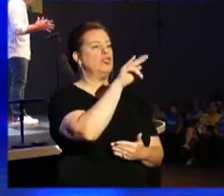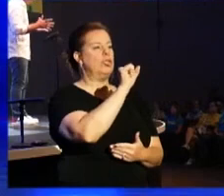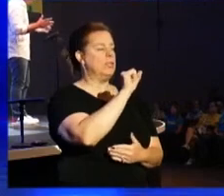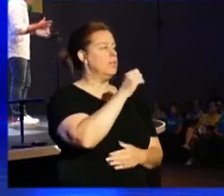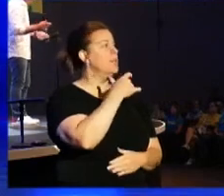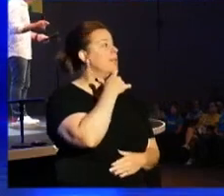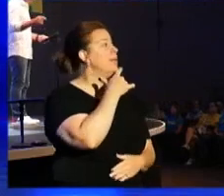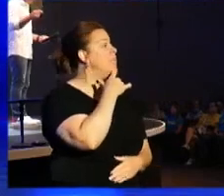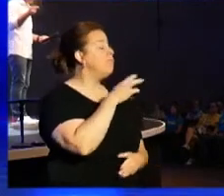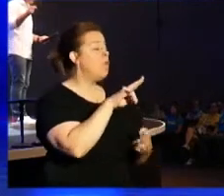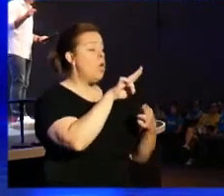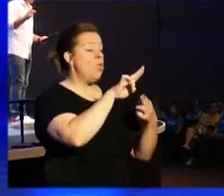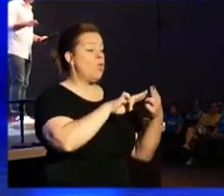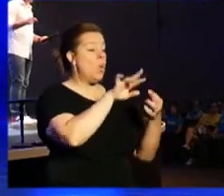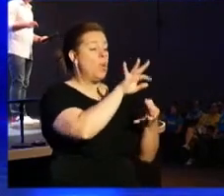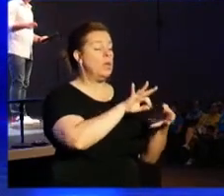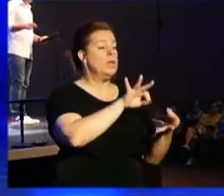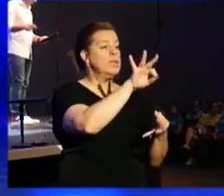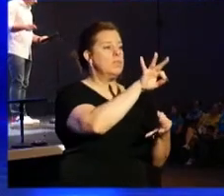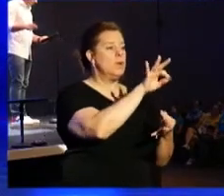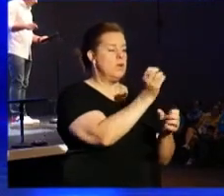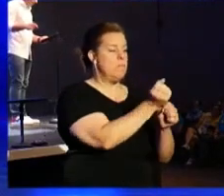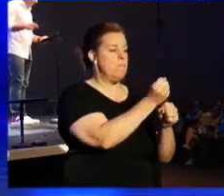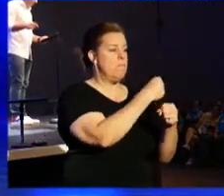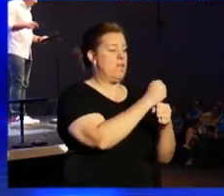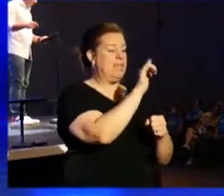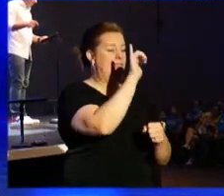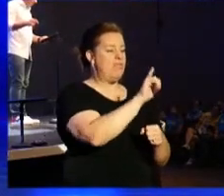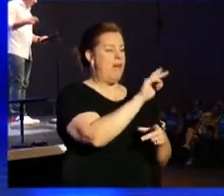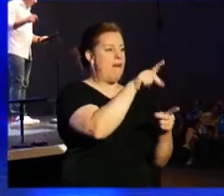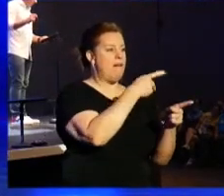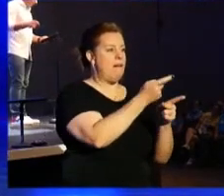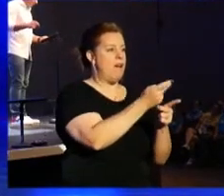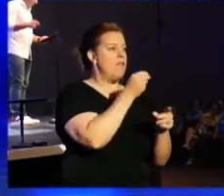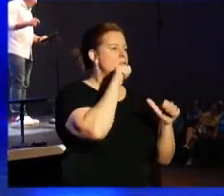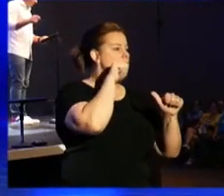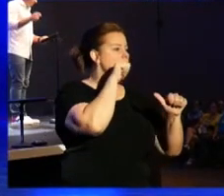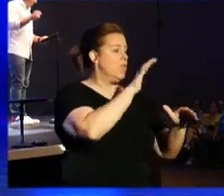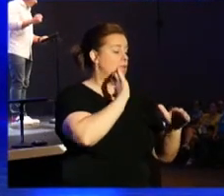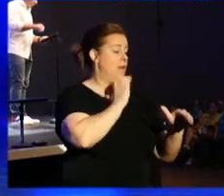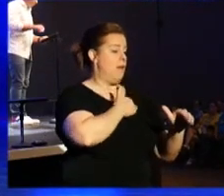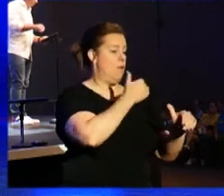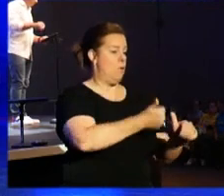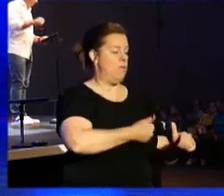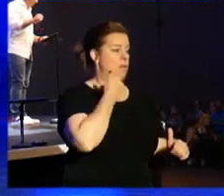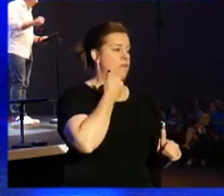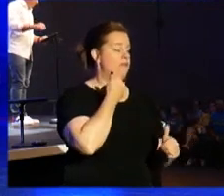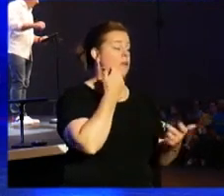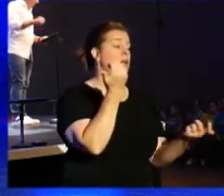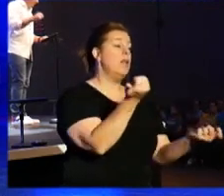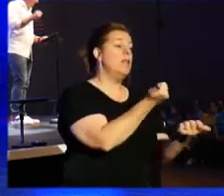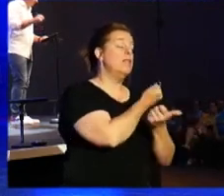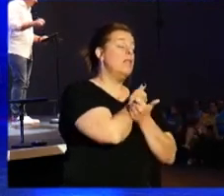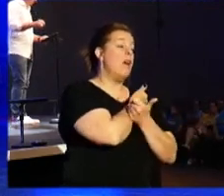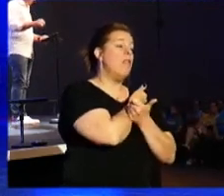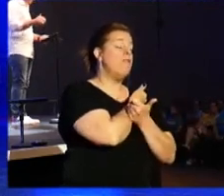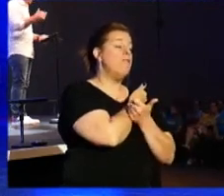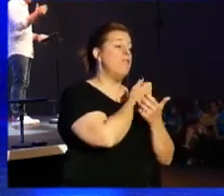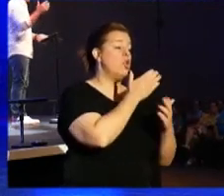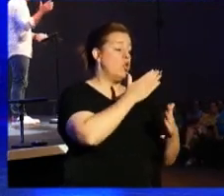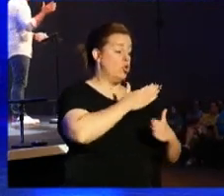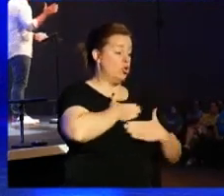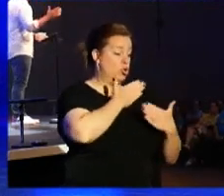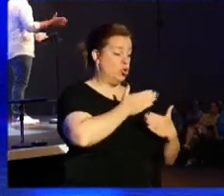Spirit produces this kind of fruit in our lives. Love, joy, peace,